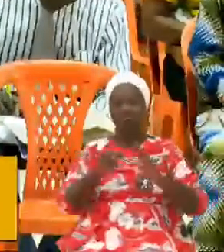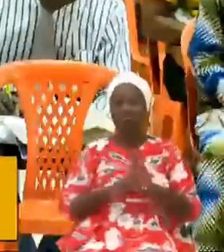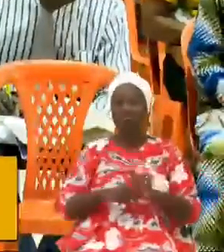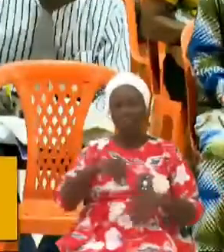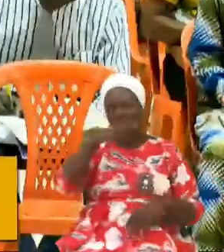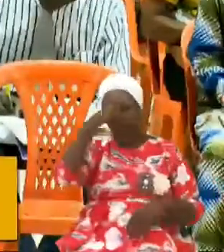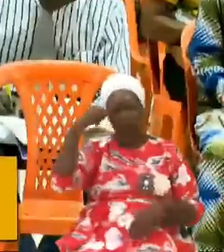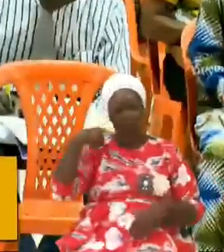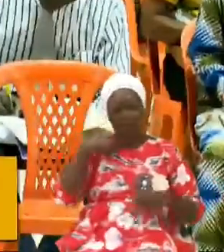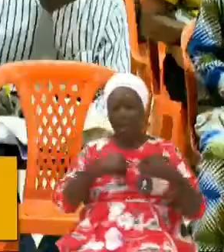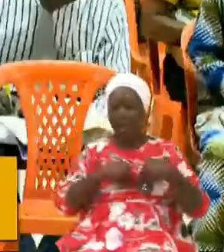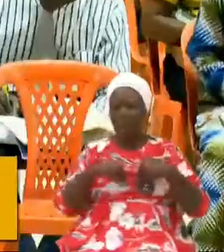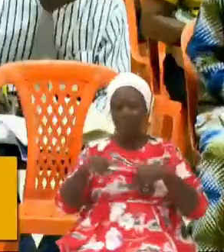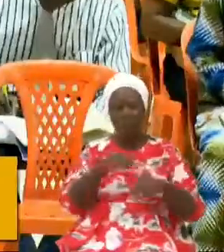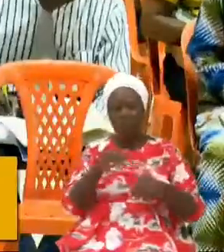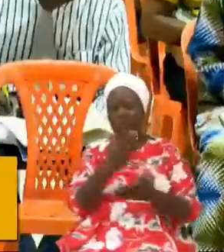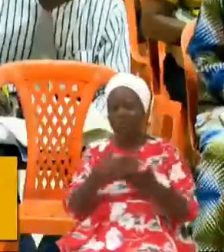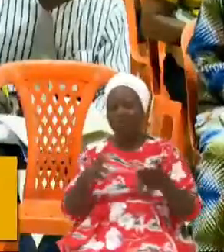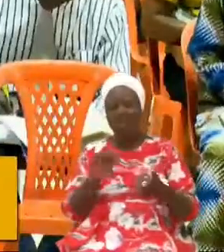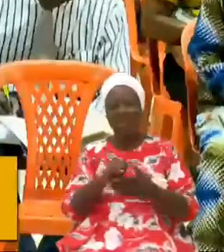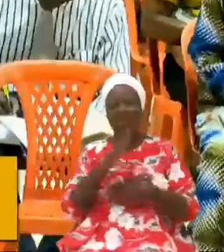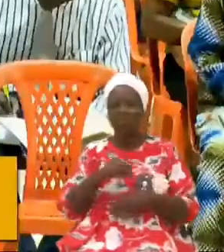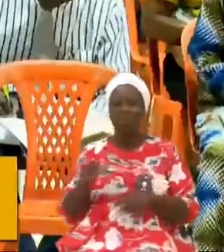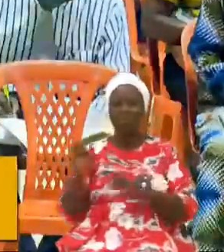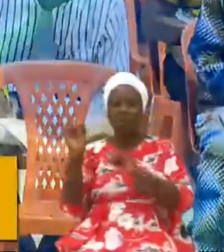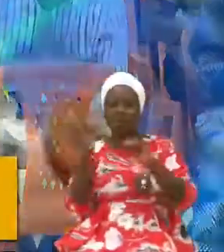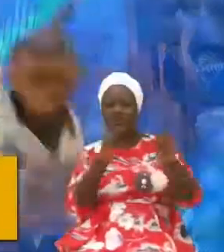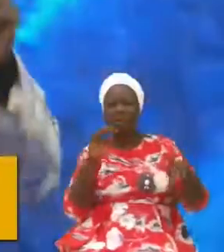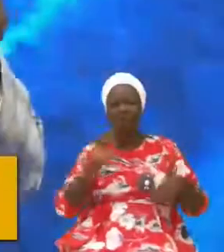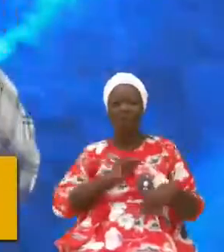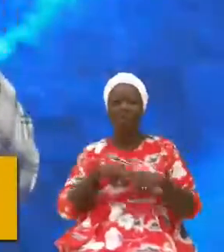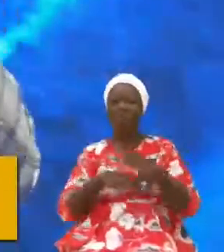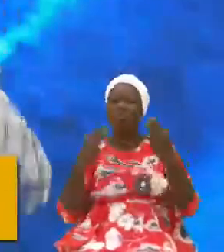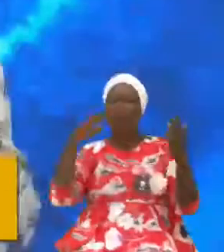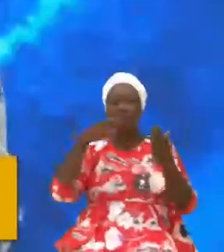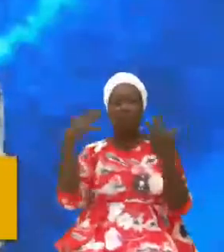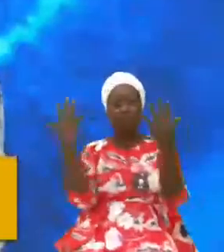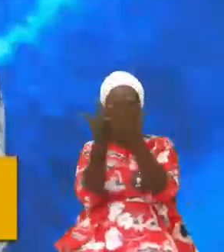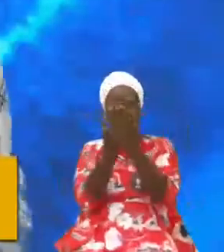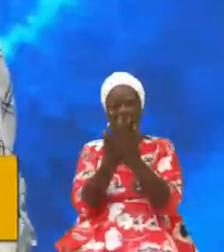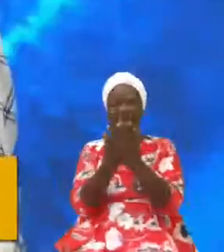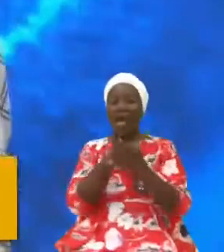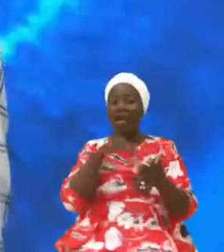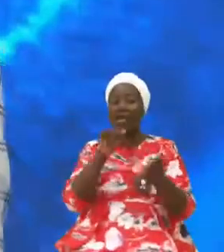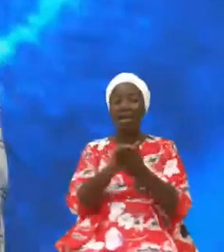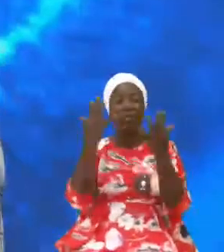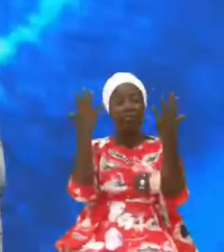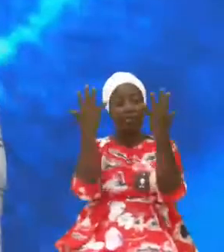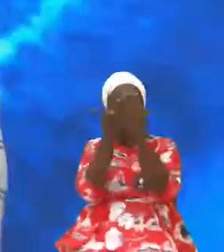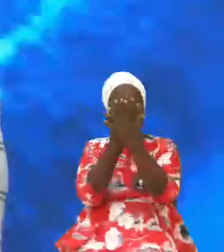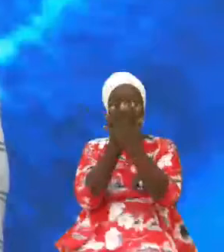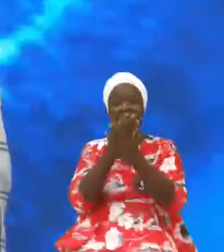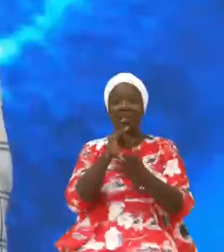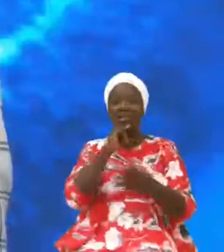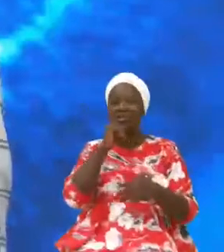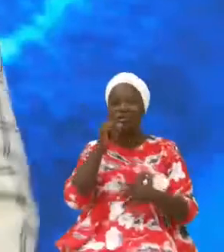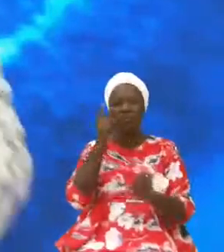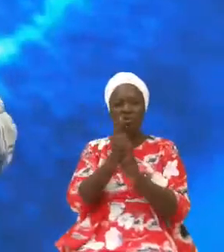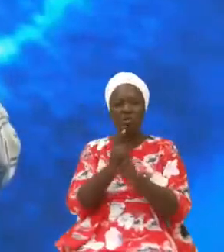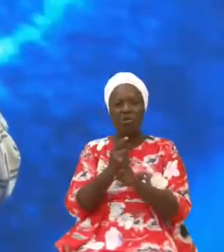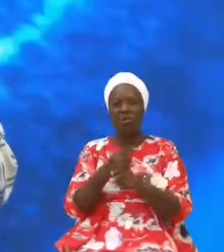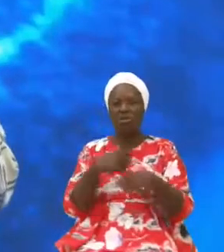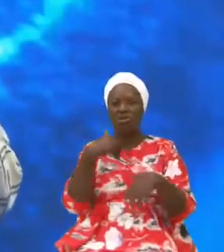judgment. Because we've done things that will land us in prison.